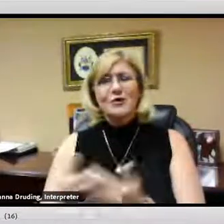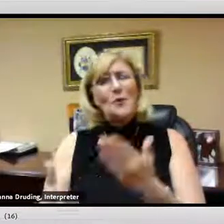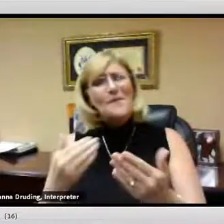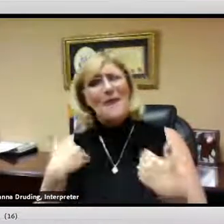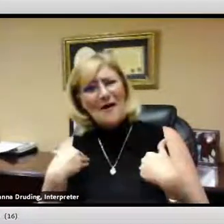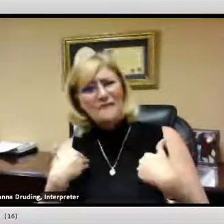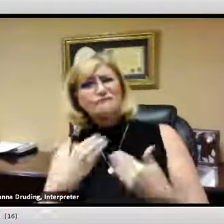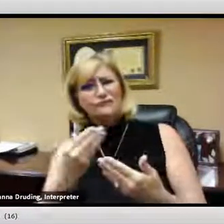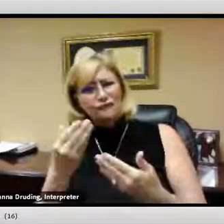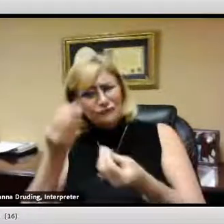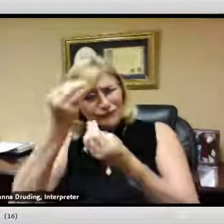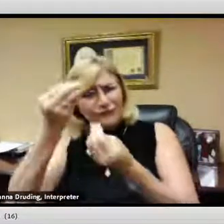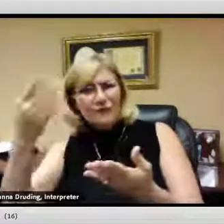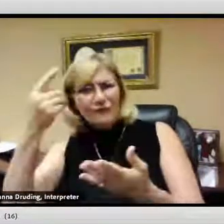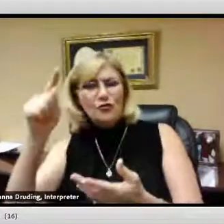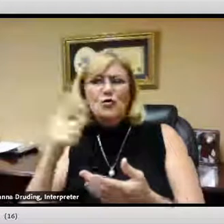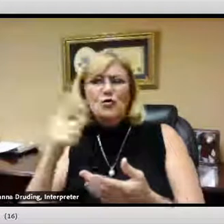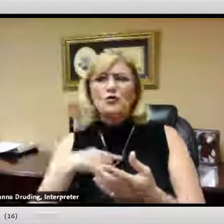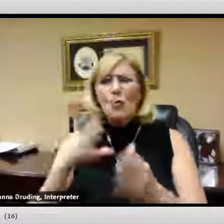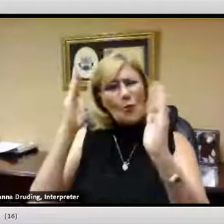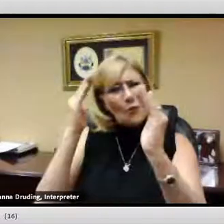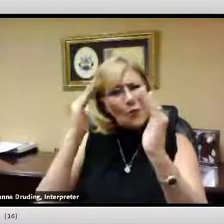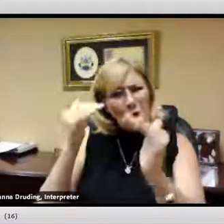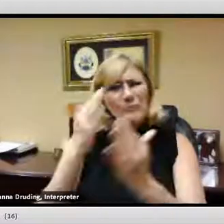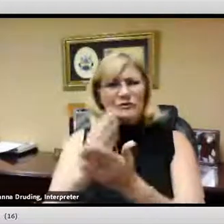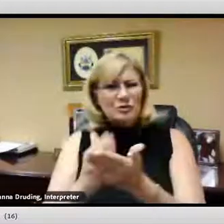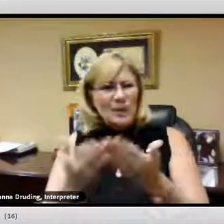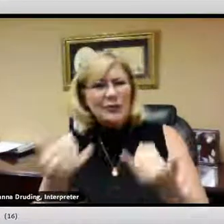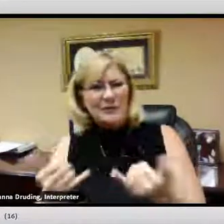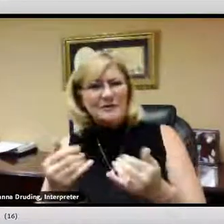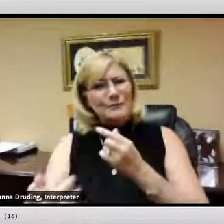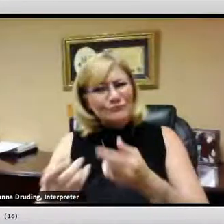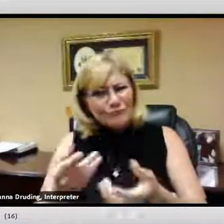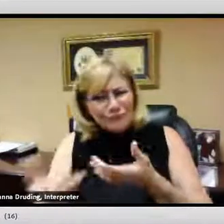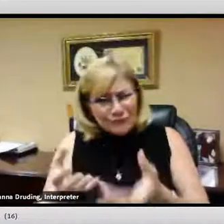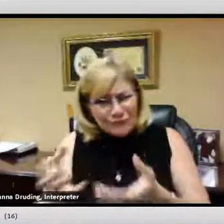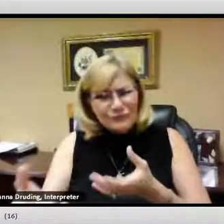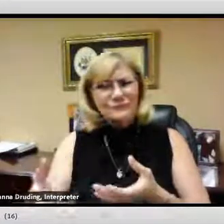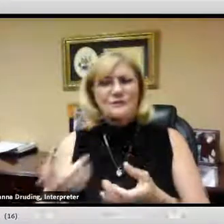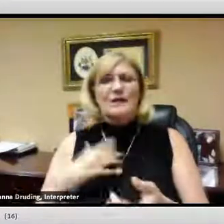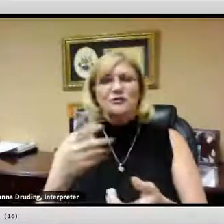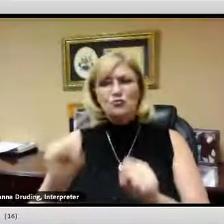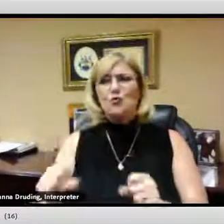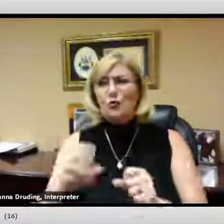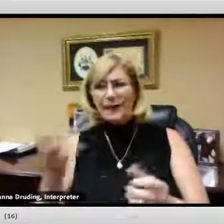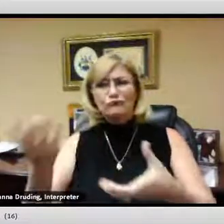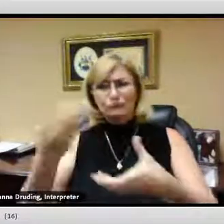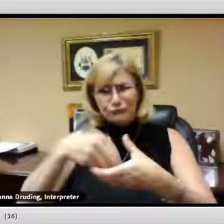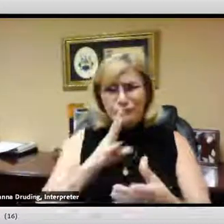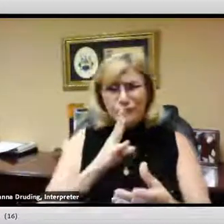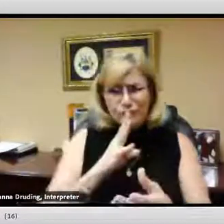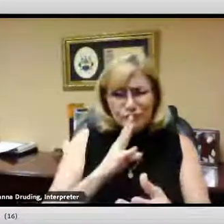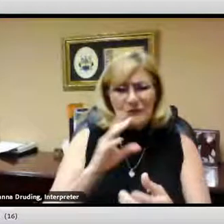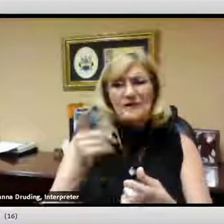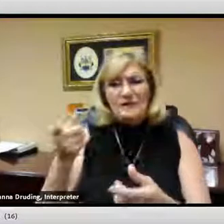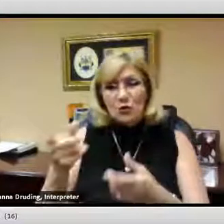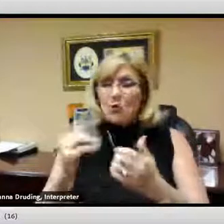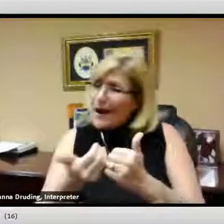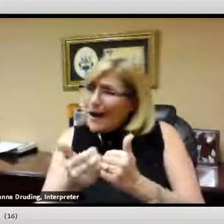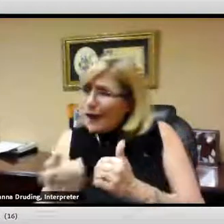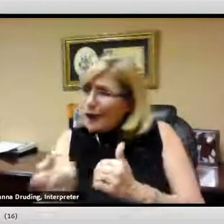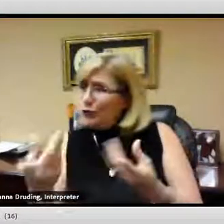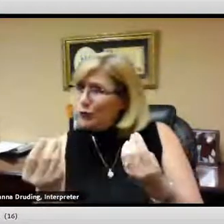insights, but I also hope that some of these can be dialogues, and so that you can chime in and let me know how you have done these things too, because I know a